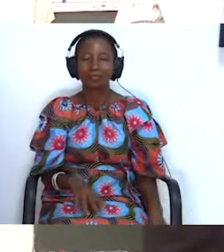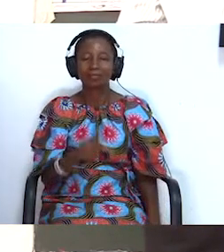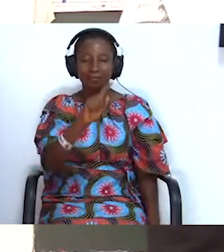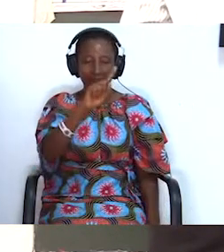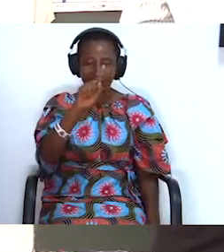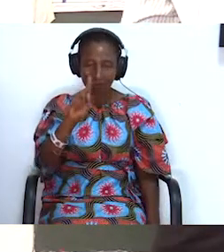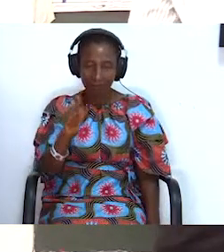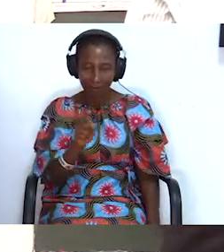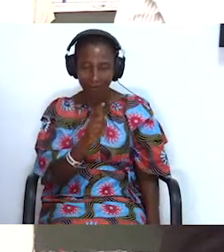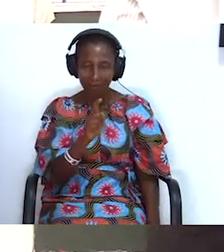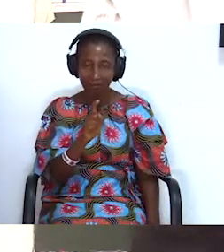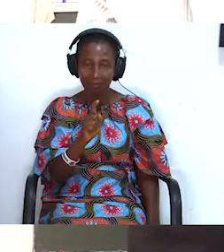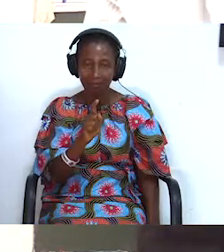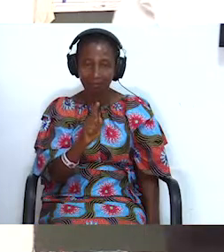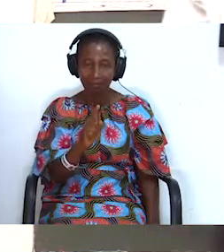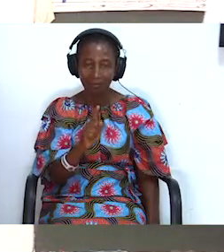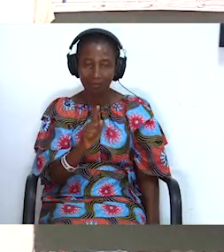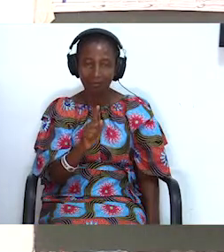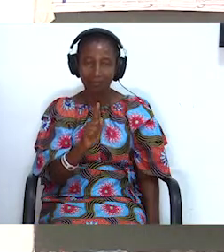down, and a flick.